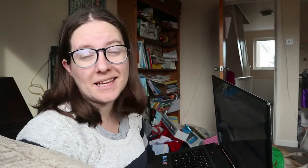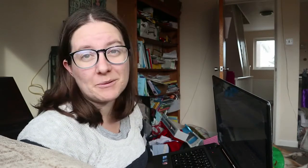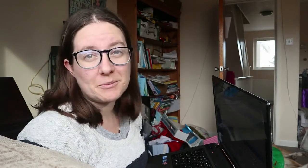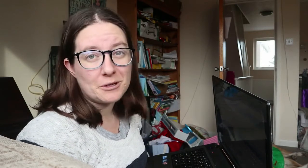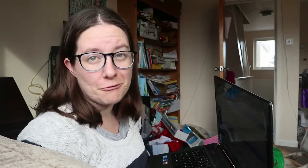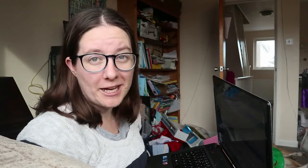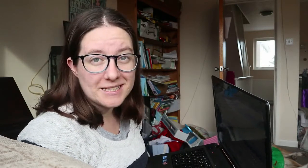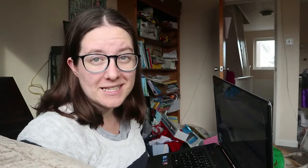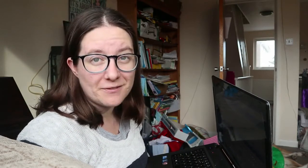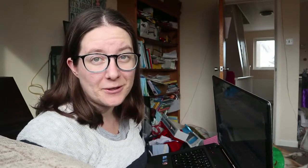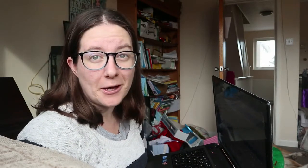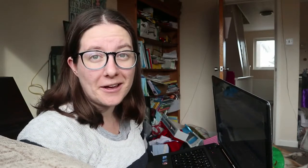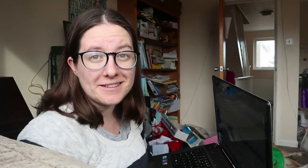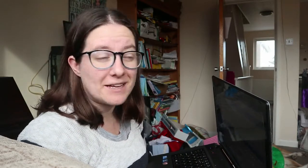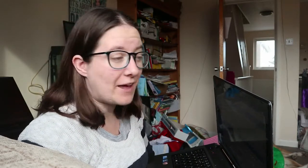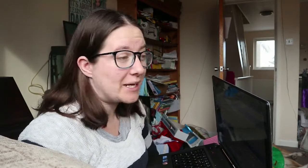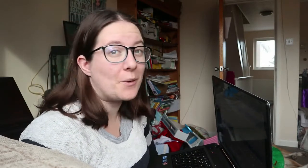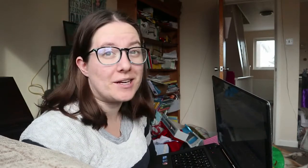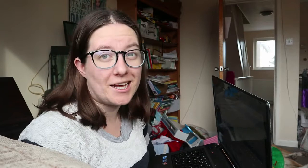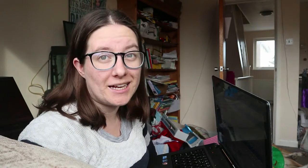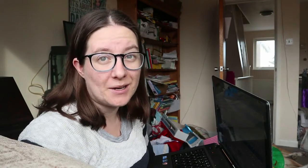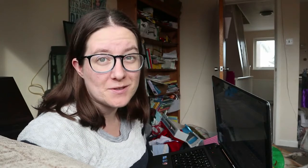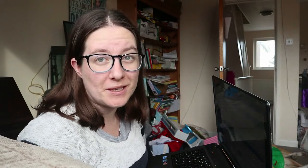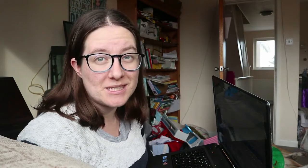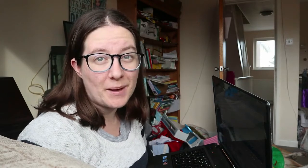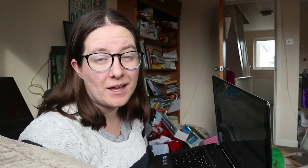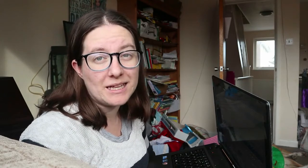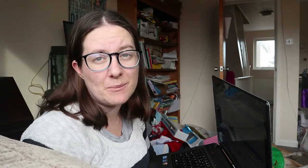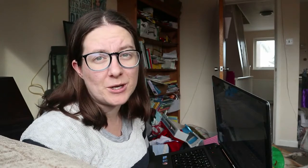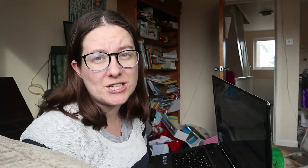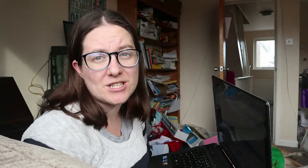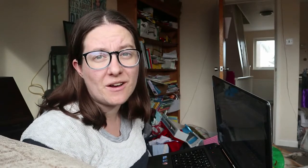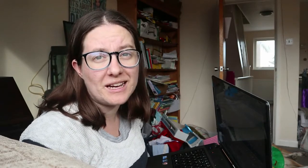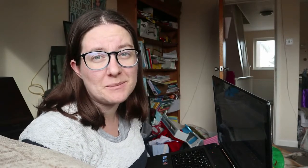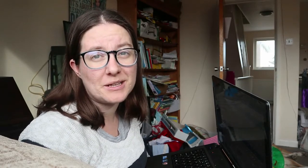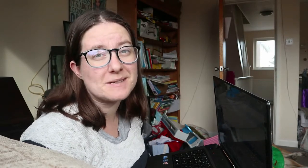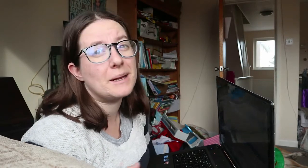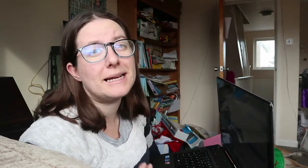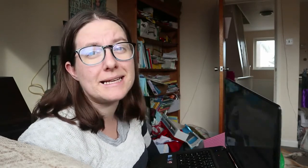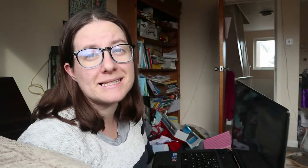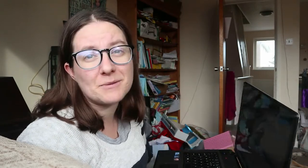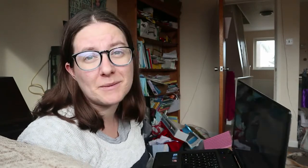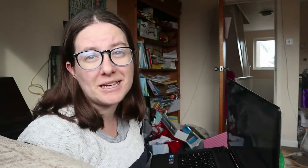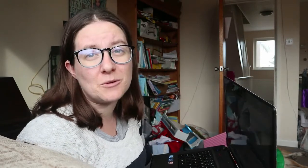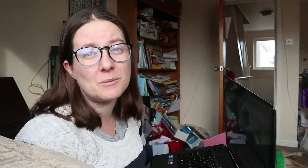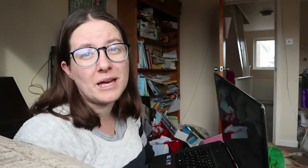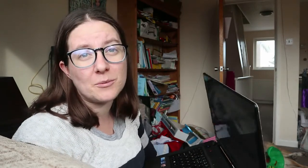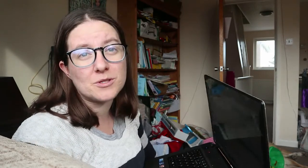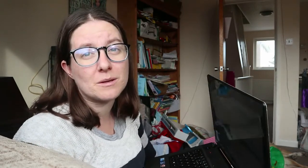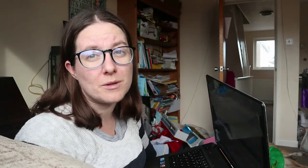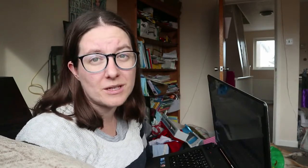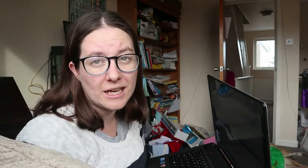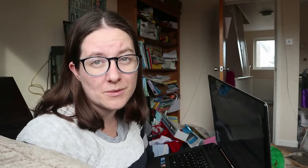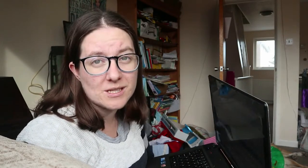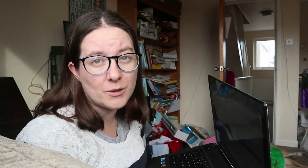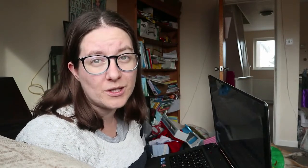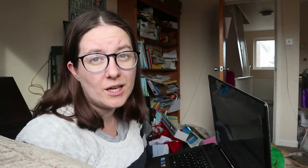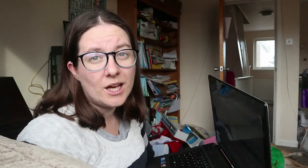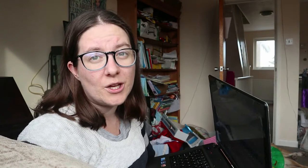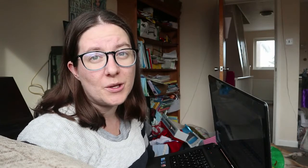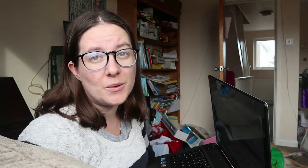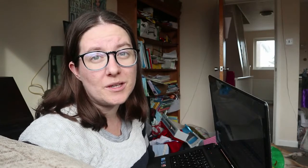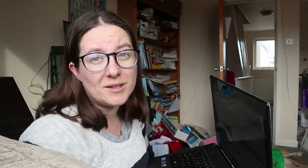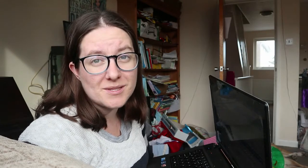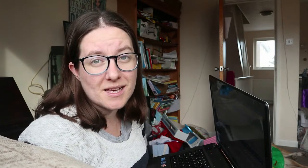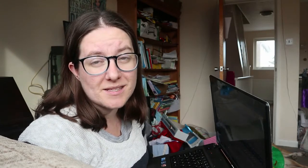think that it would be great if you learn, if anyone learned how to finger spell in British sign because at least it would mean you would be able to communicate with someone